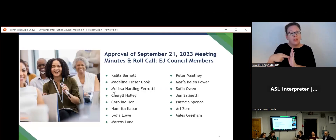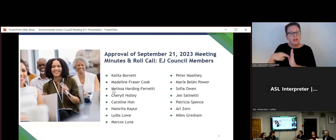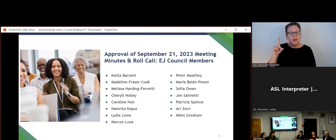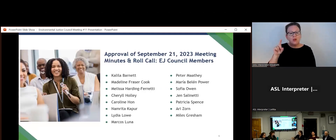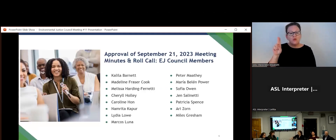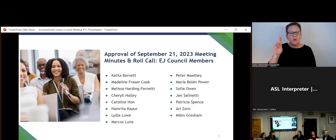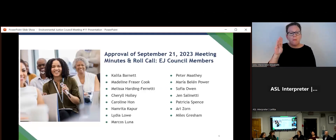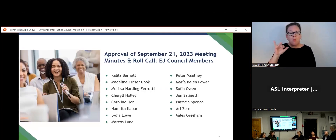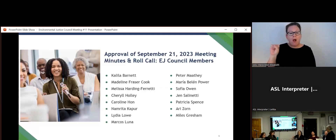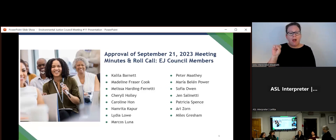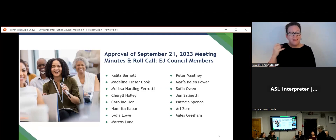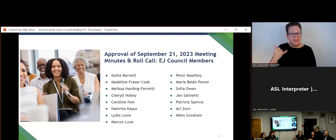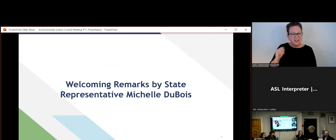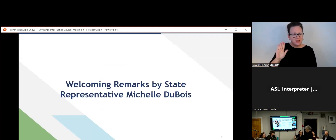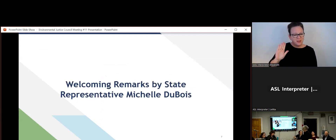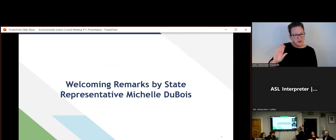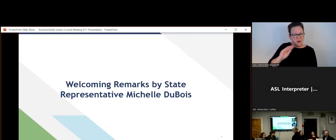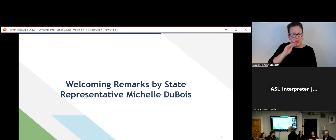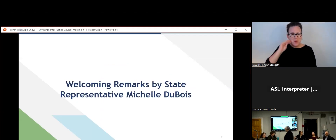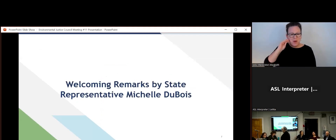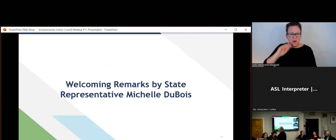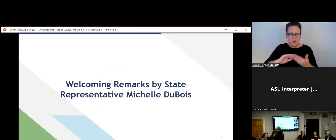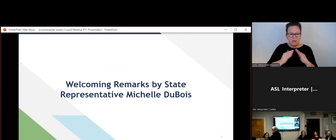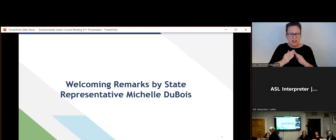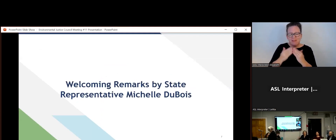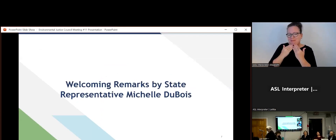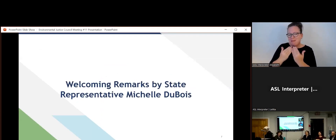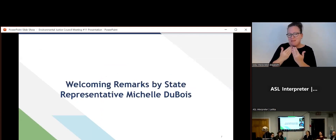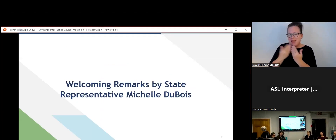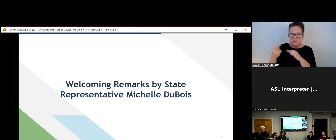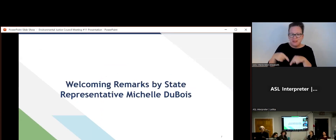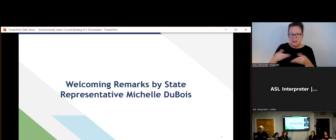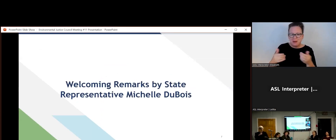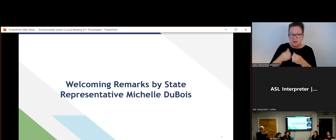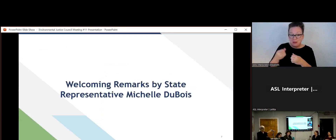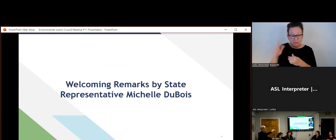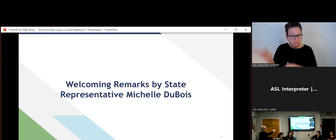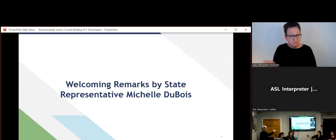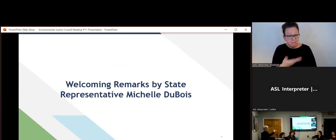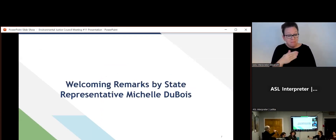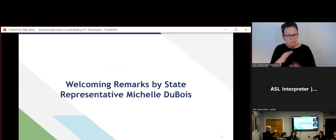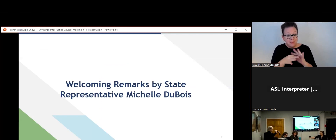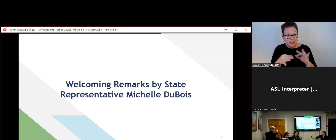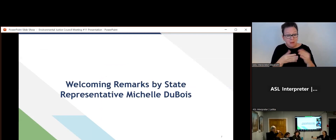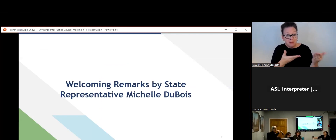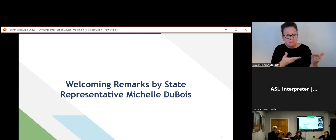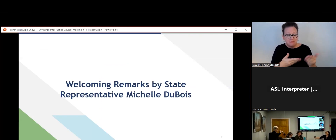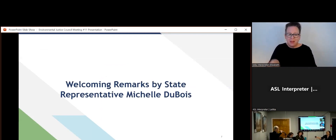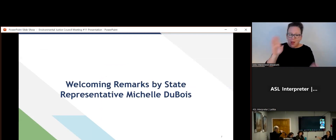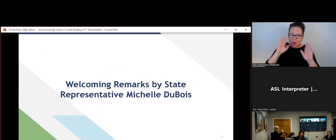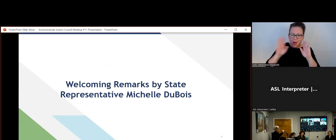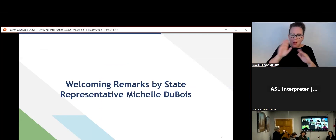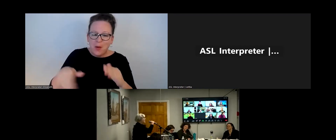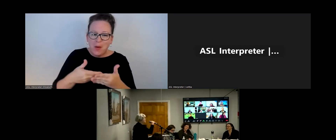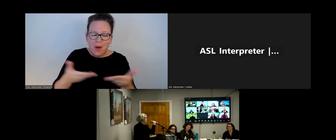her hometown and I'm really grateful to be here with her. So if you want to say a few words. Hi, everybody